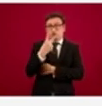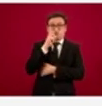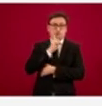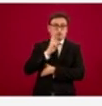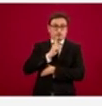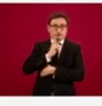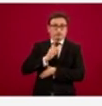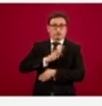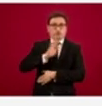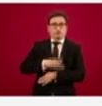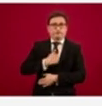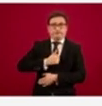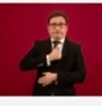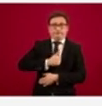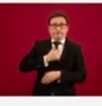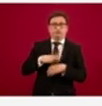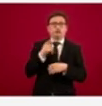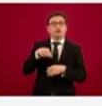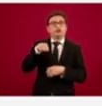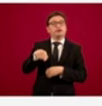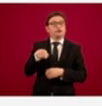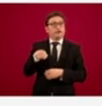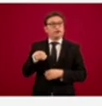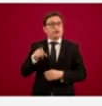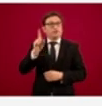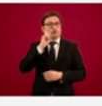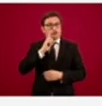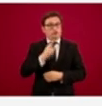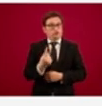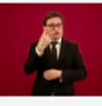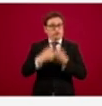immunosuppression, asthma, and HIV.